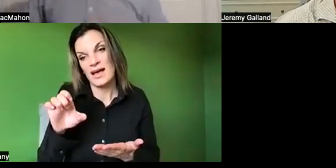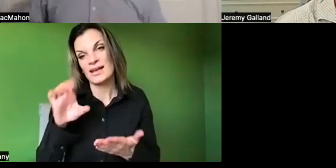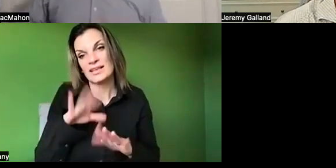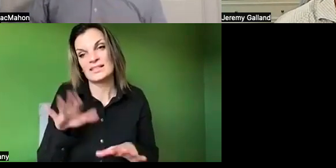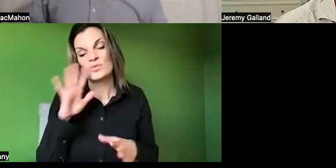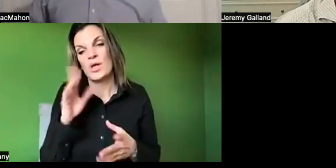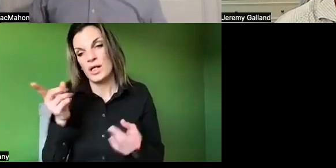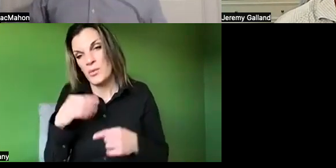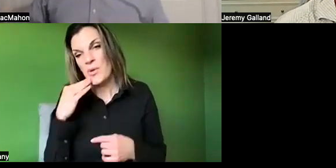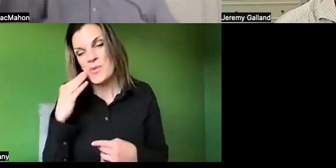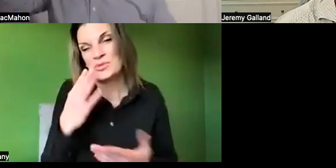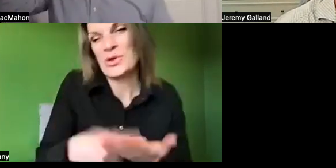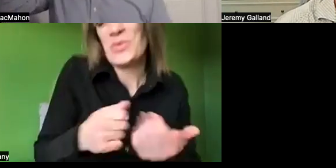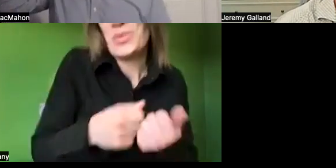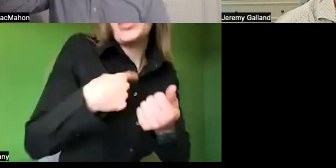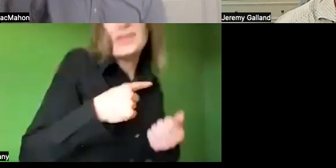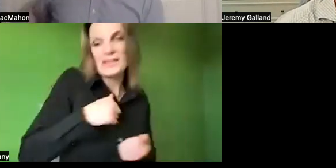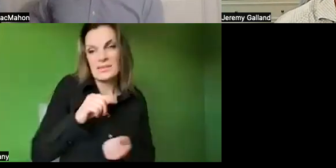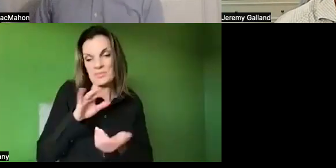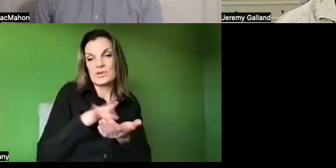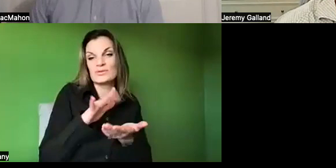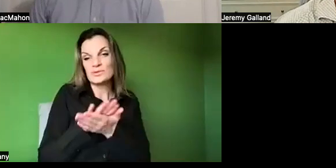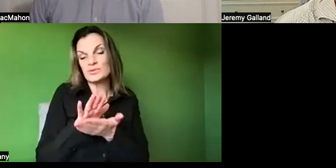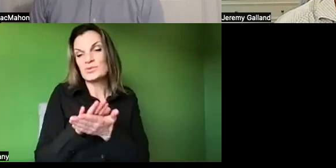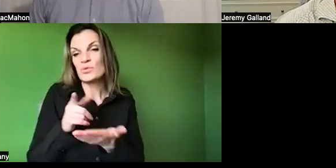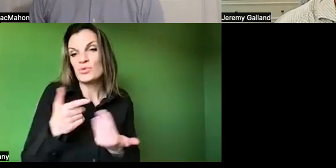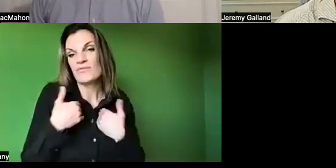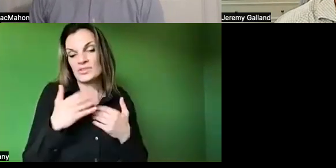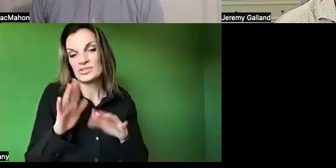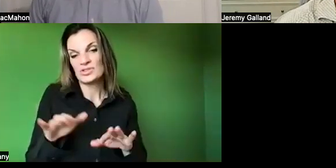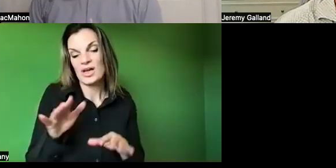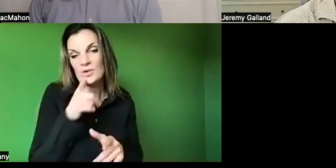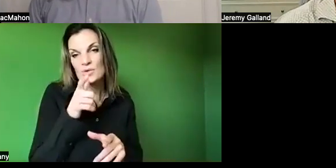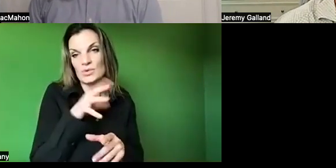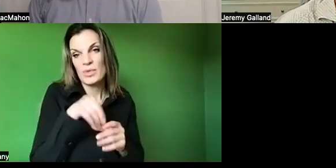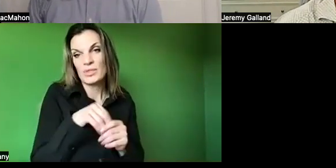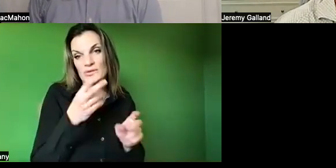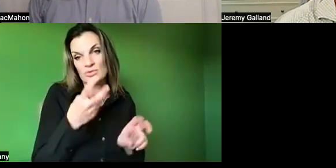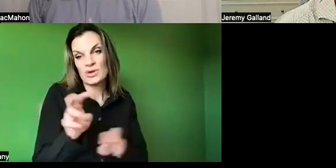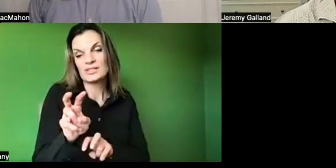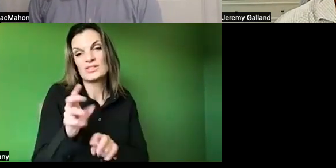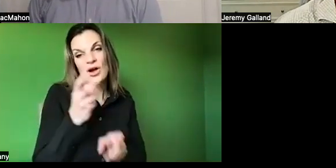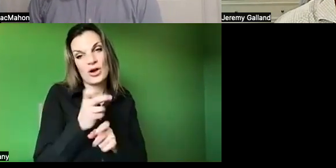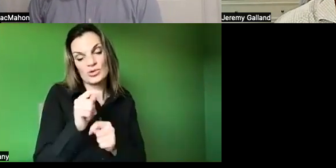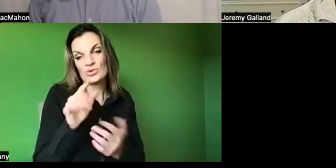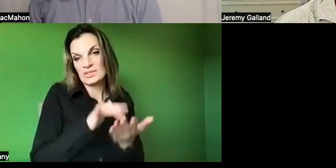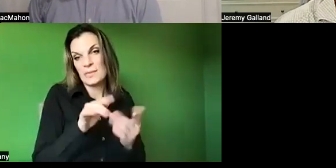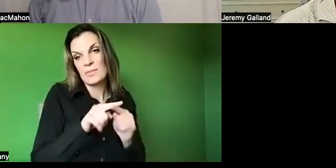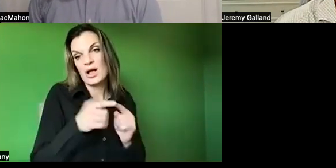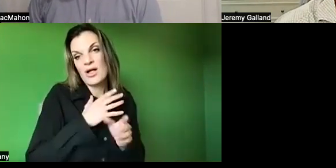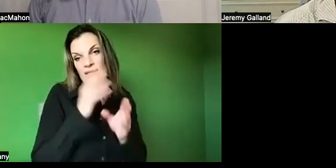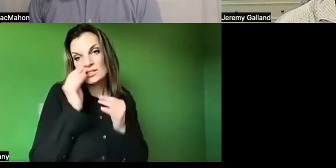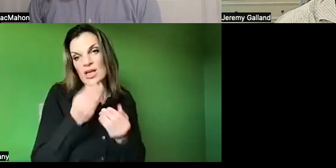talk to us. If they're in middle school, you have a child in transition and it's tough to tell. But our teachers and